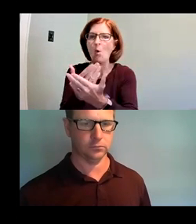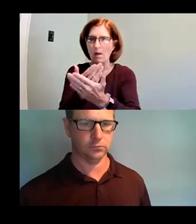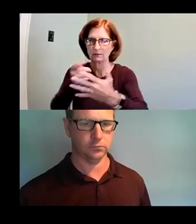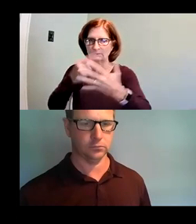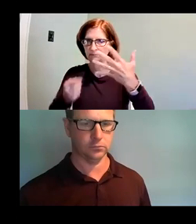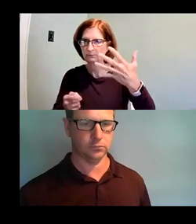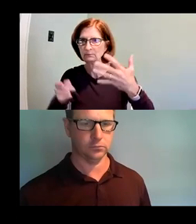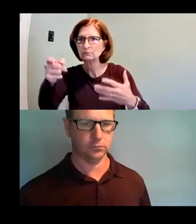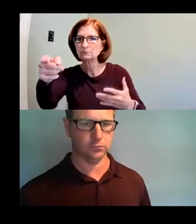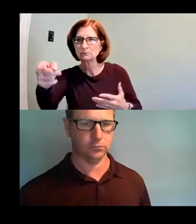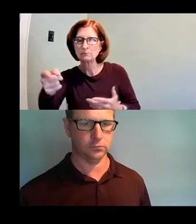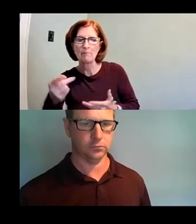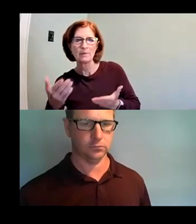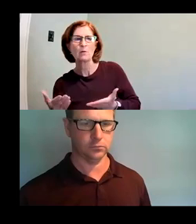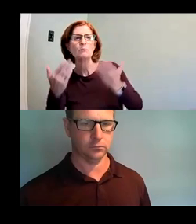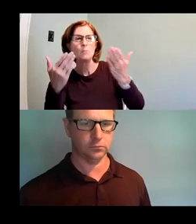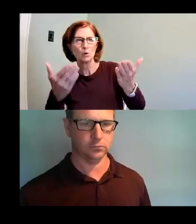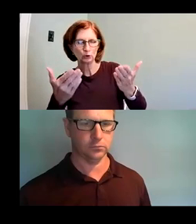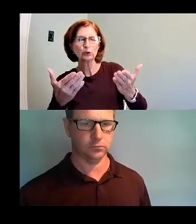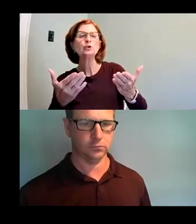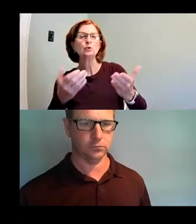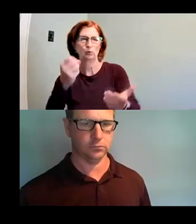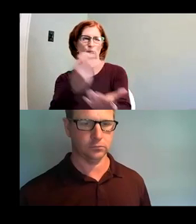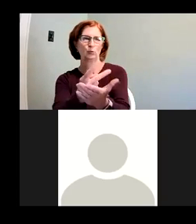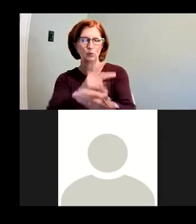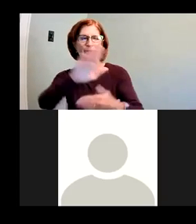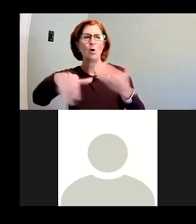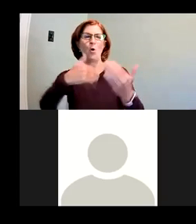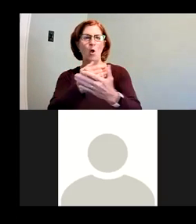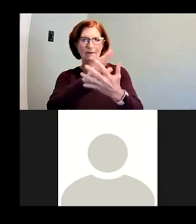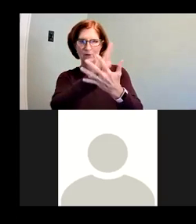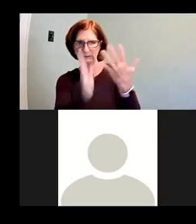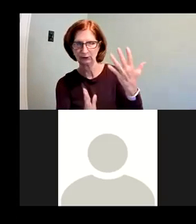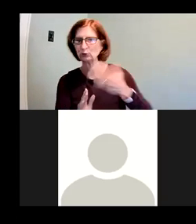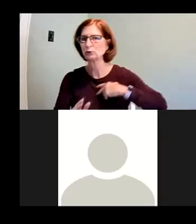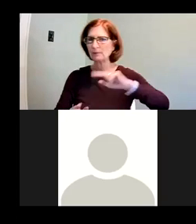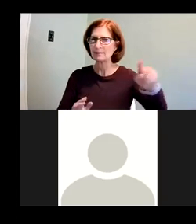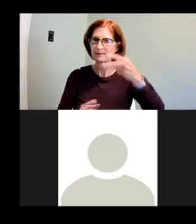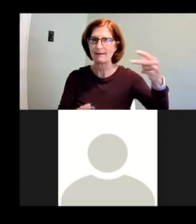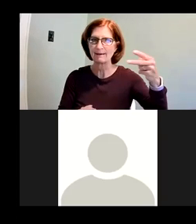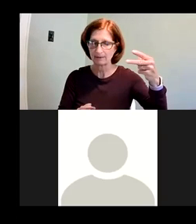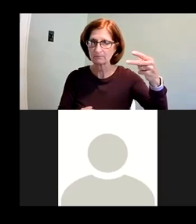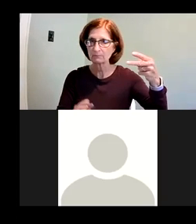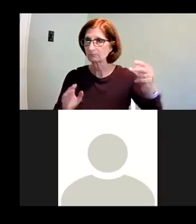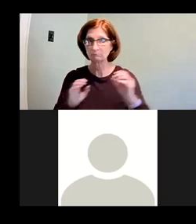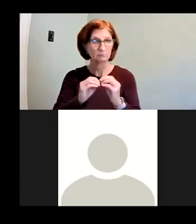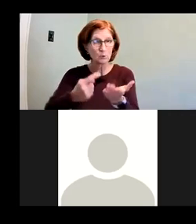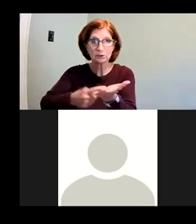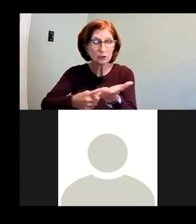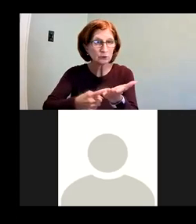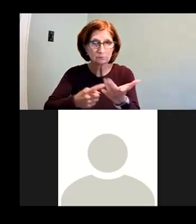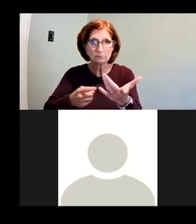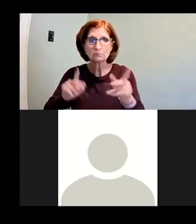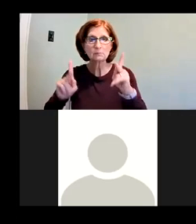Motion to approve it in its entirety. Second. Any further discussion? All those in